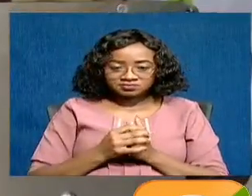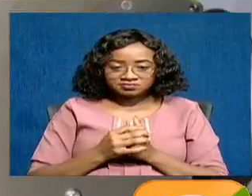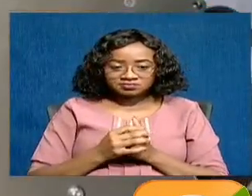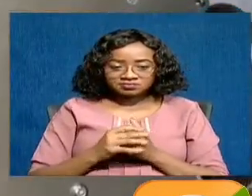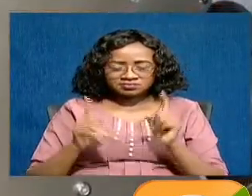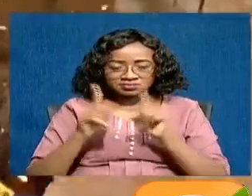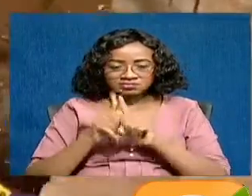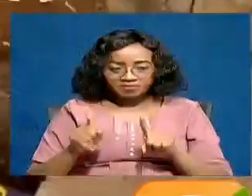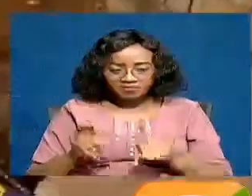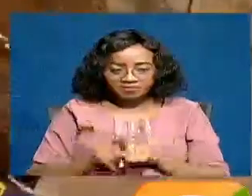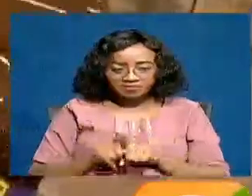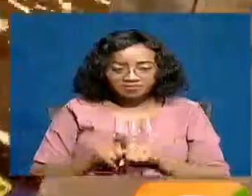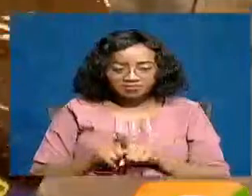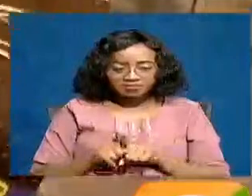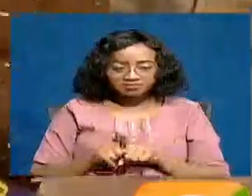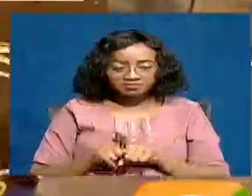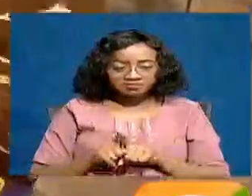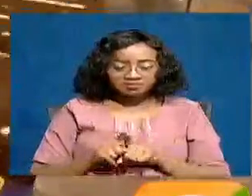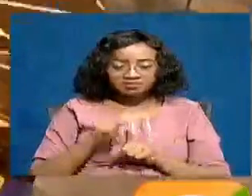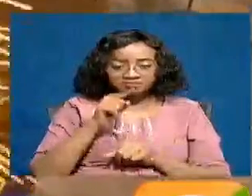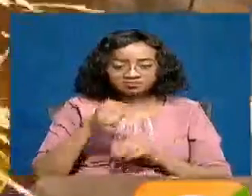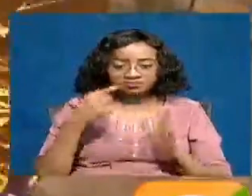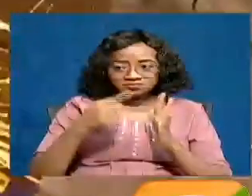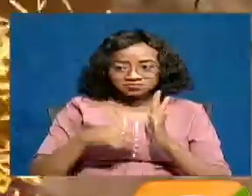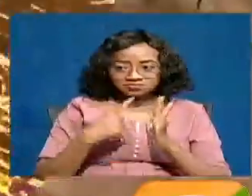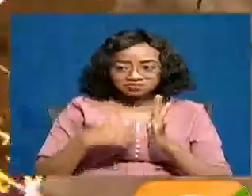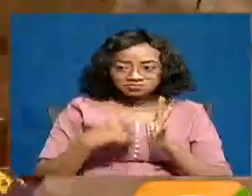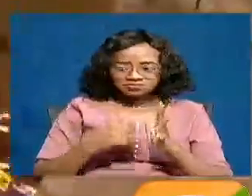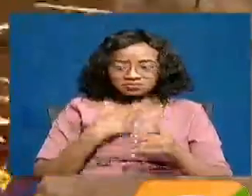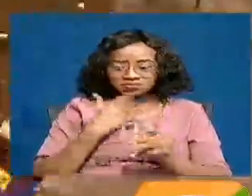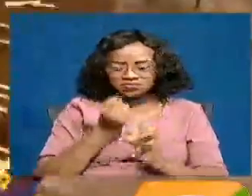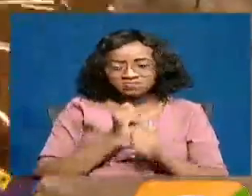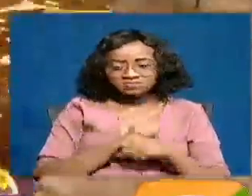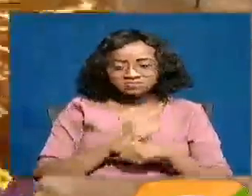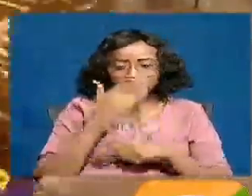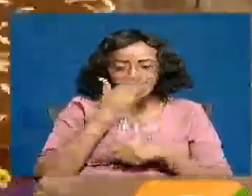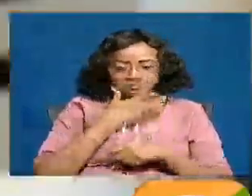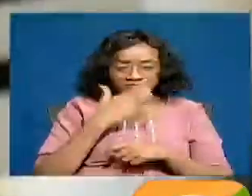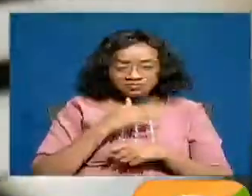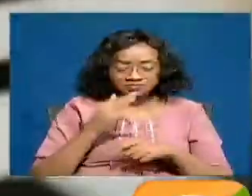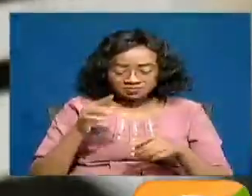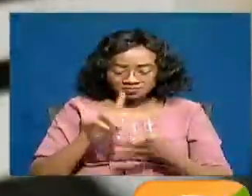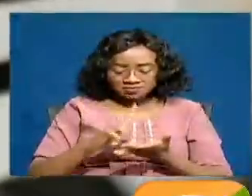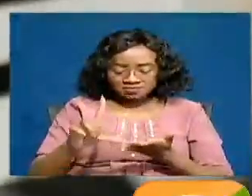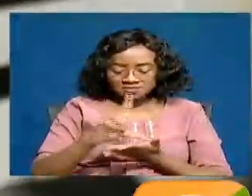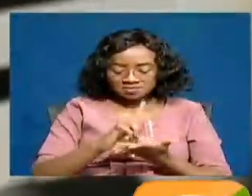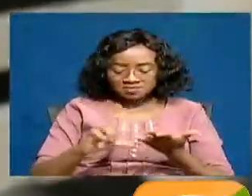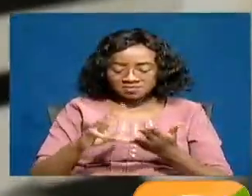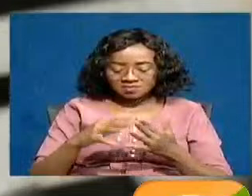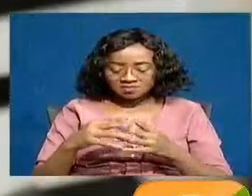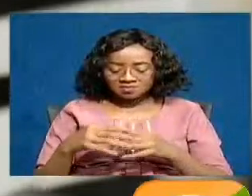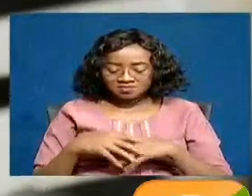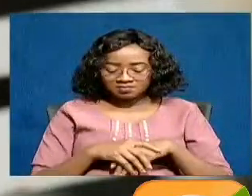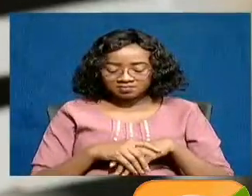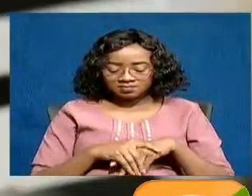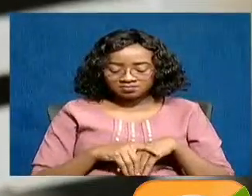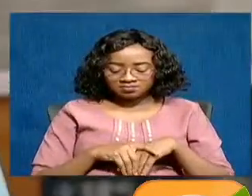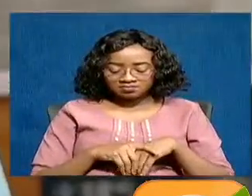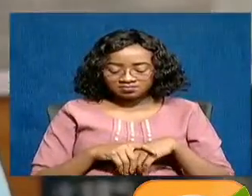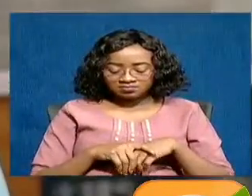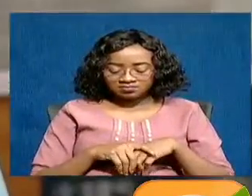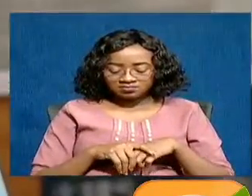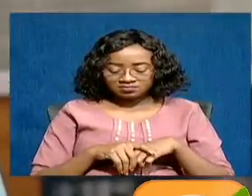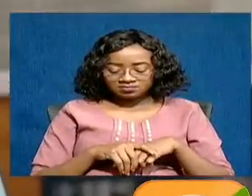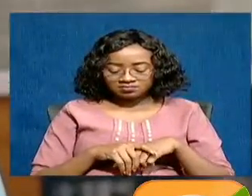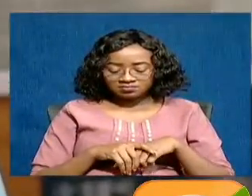Machine Fabricators, a venture making different machines used to make edible oil locally. We started the project in the year 2023. We